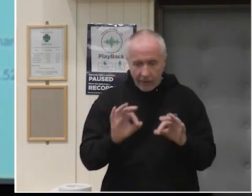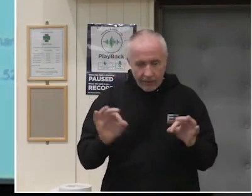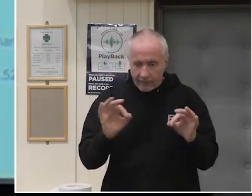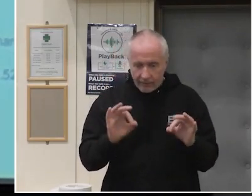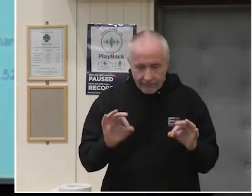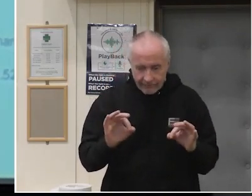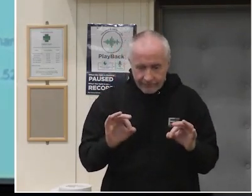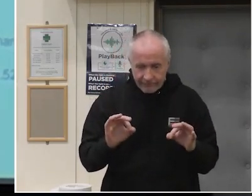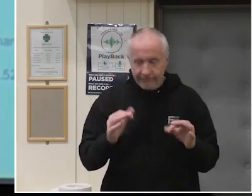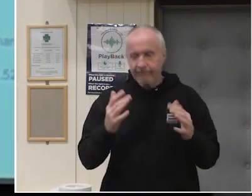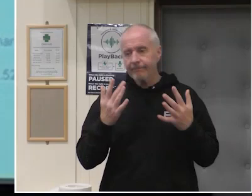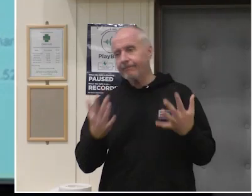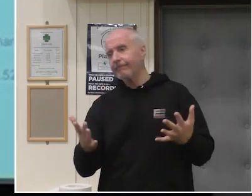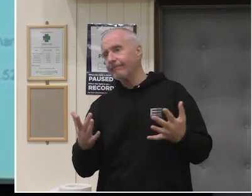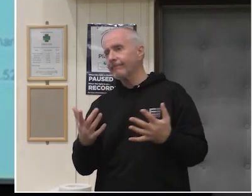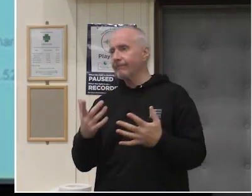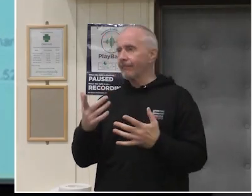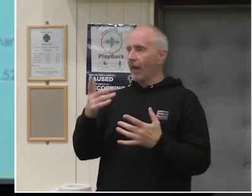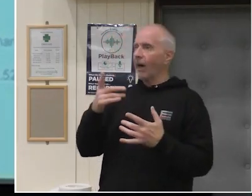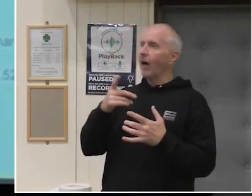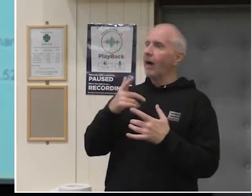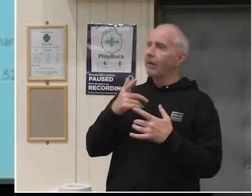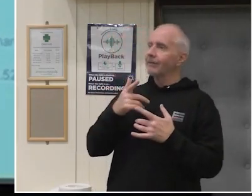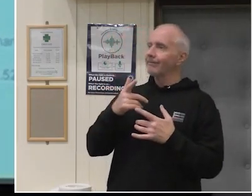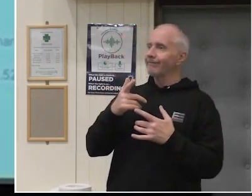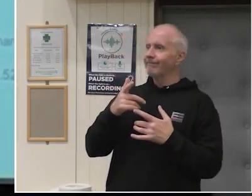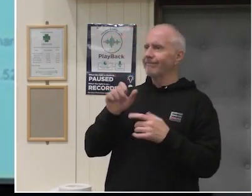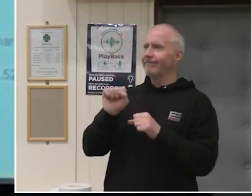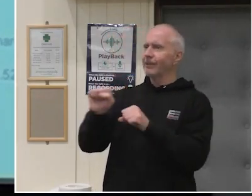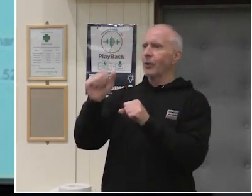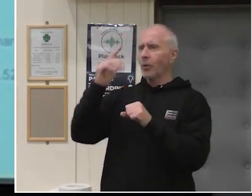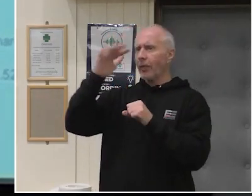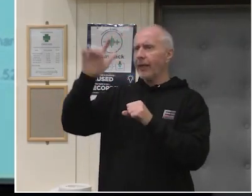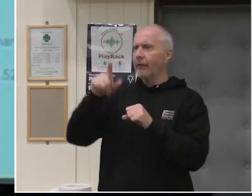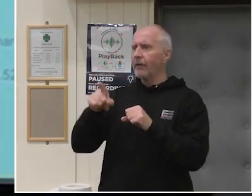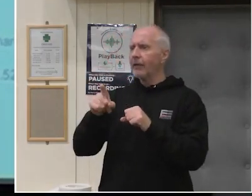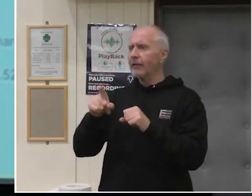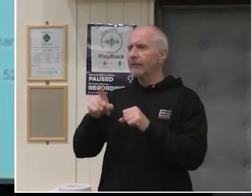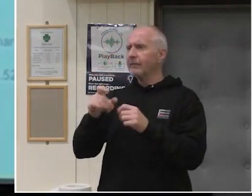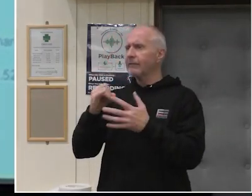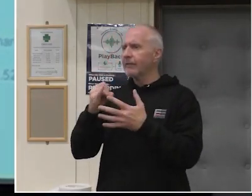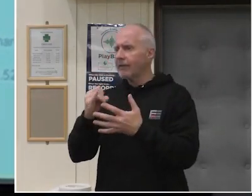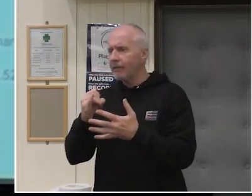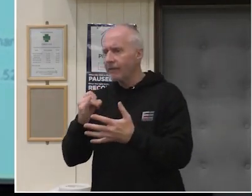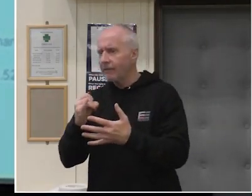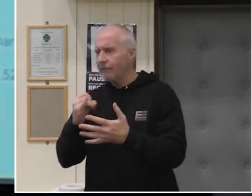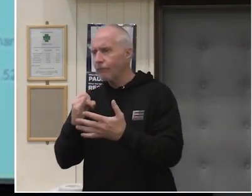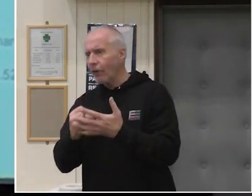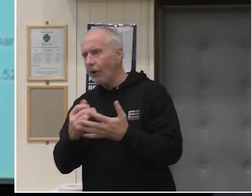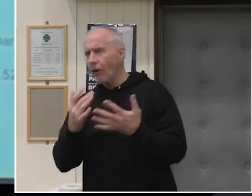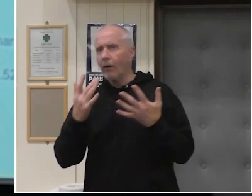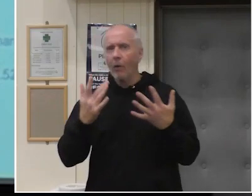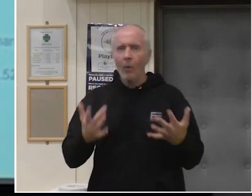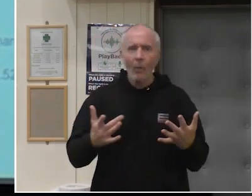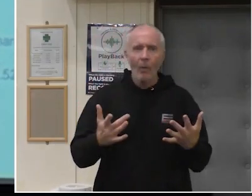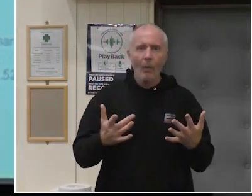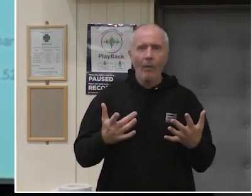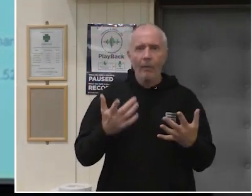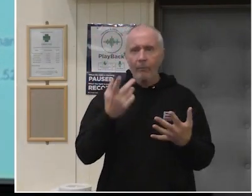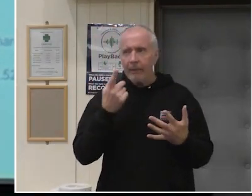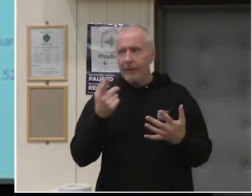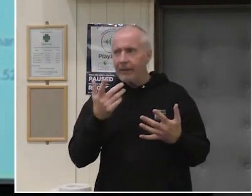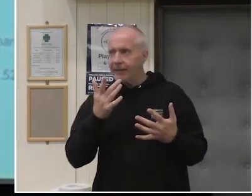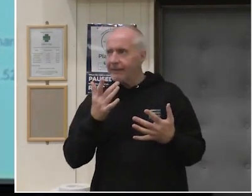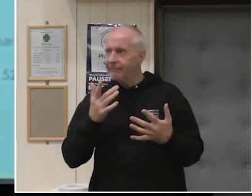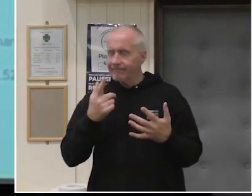then we tell the theorists they must have been wrong, or they have come up with a better idea of where we should be looking in the